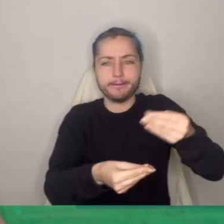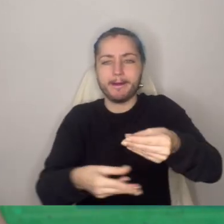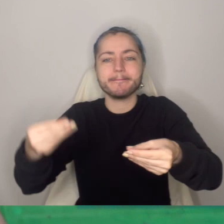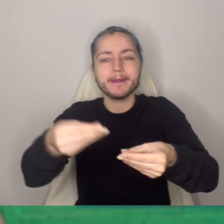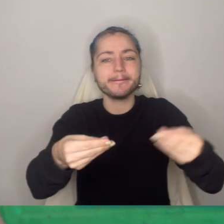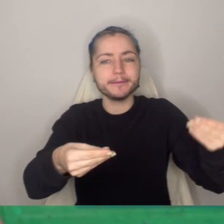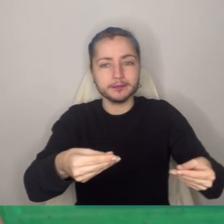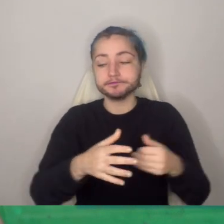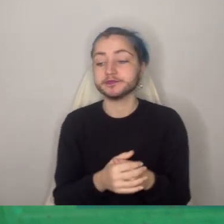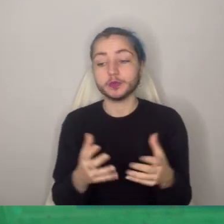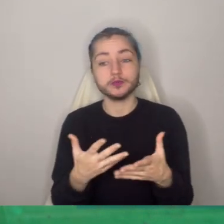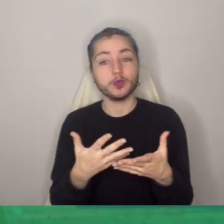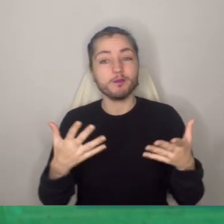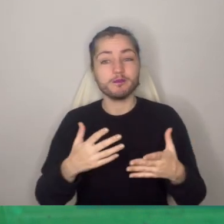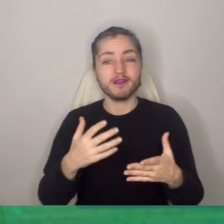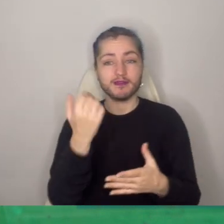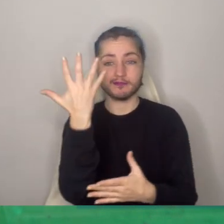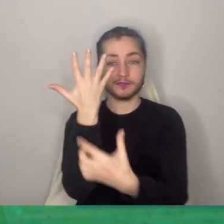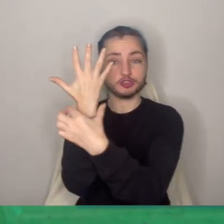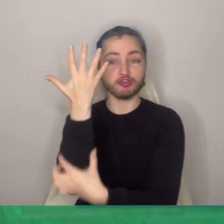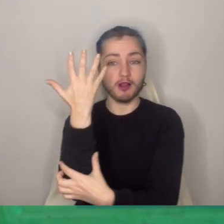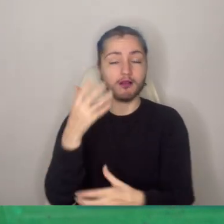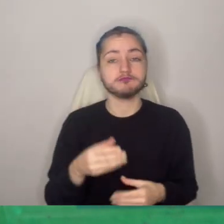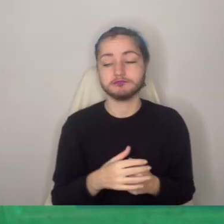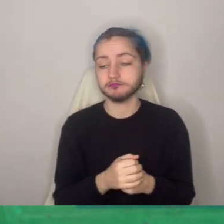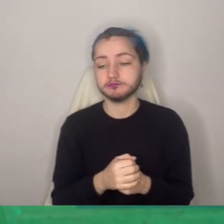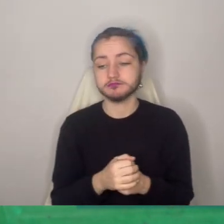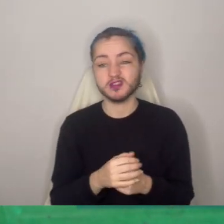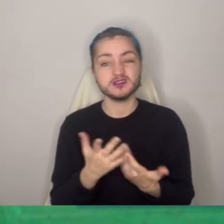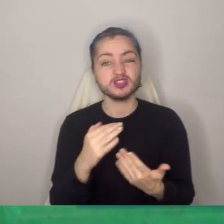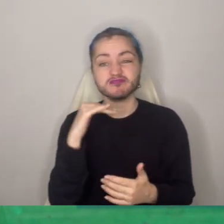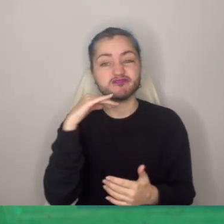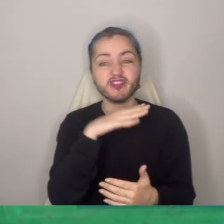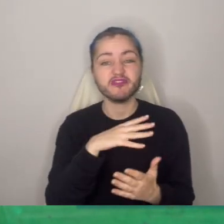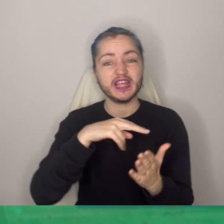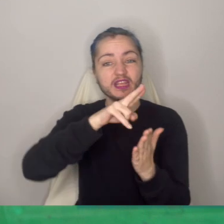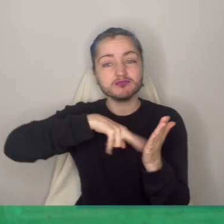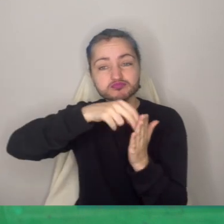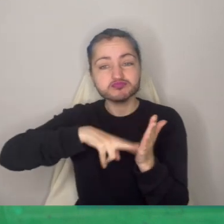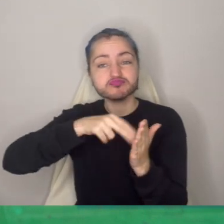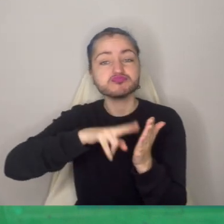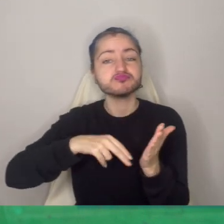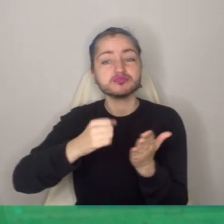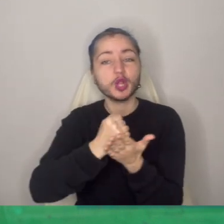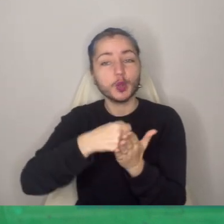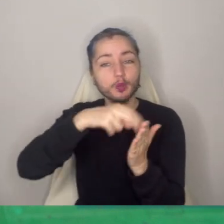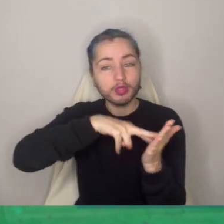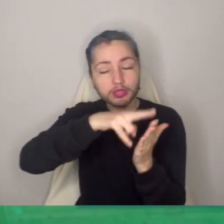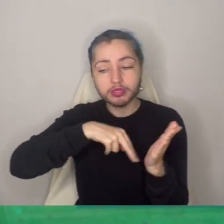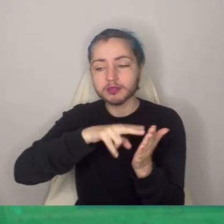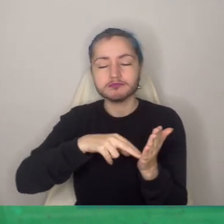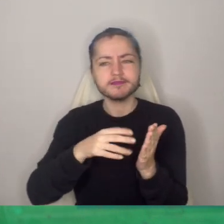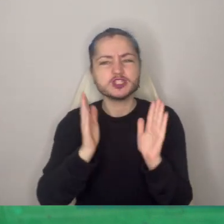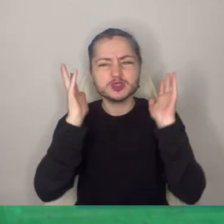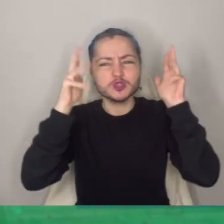So take your big piece and just roughly paint it with some PVA glue. Don't worry about getting it